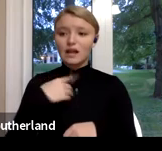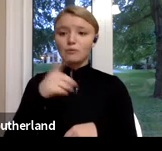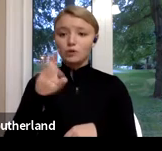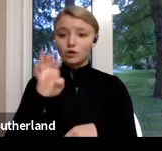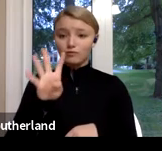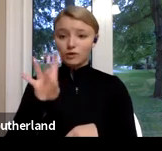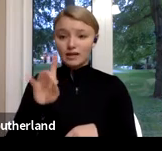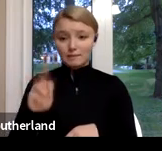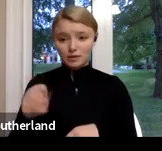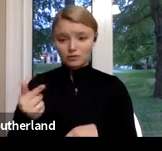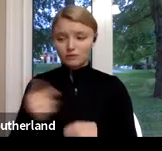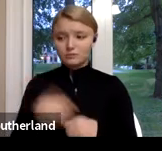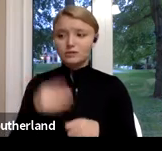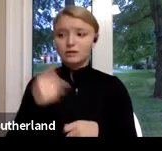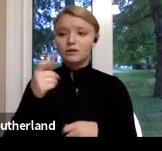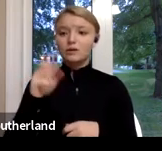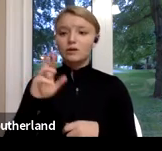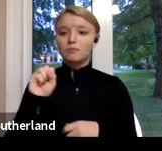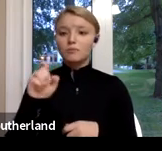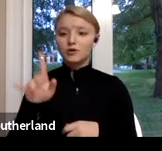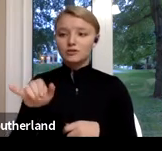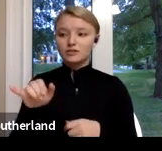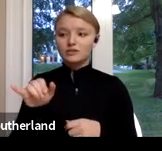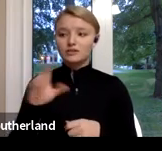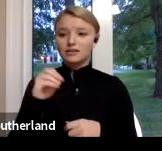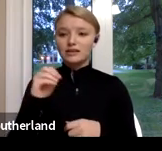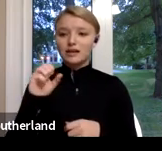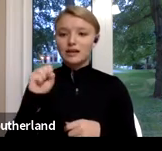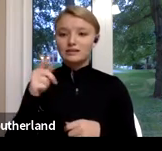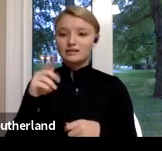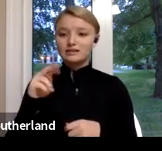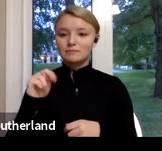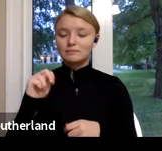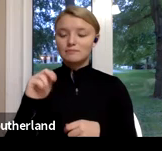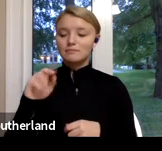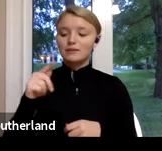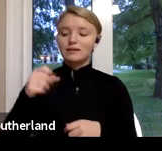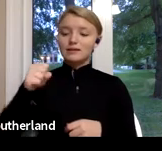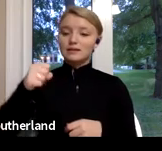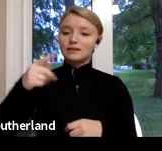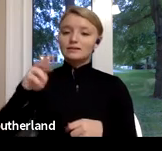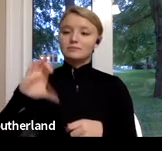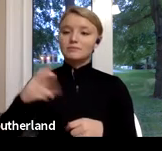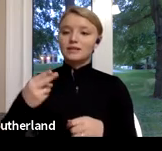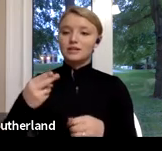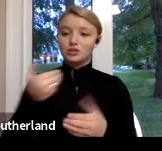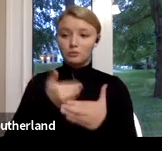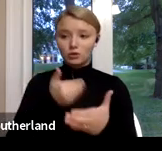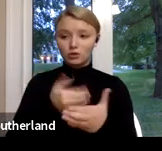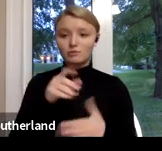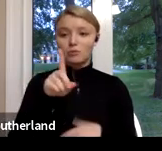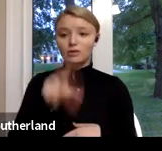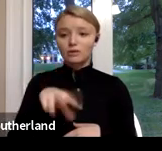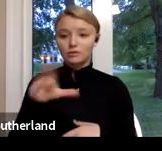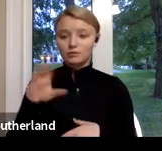spinach come close at 133 milligrams. Oranges have 53, and it has more calcium than